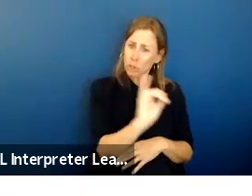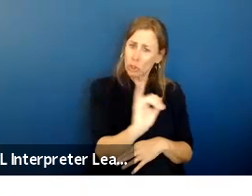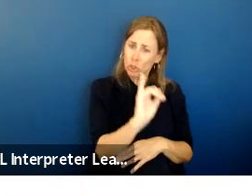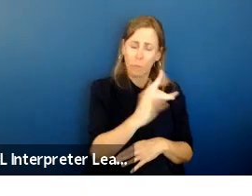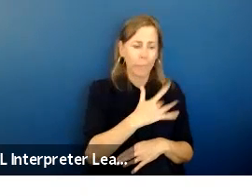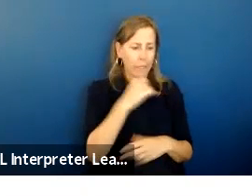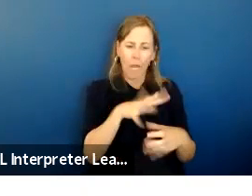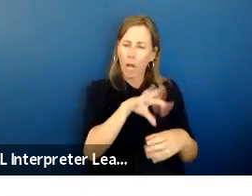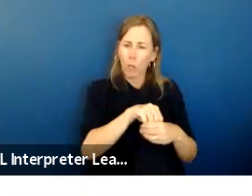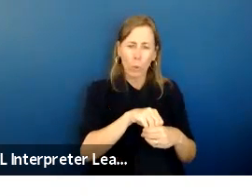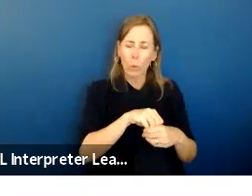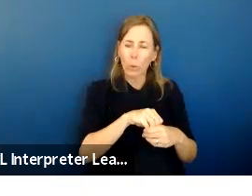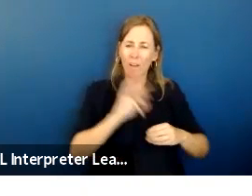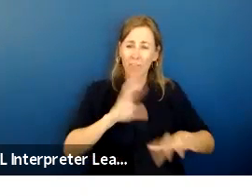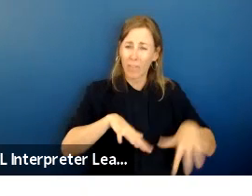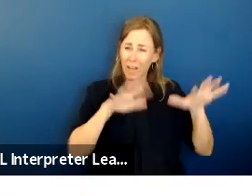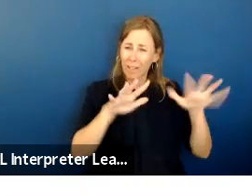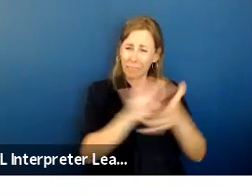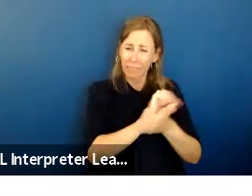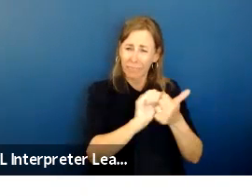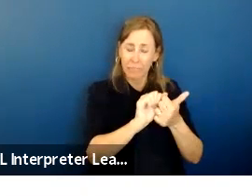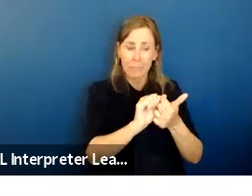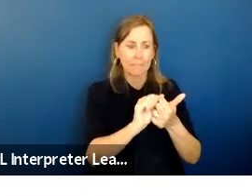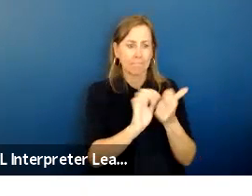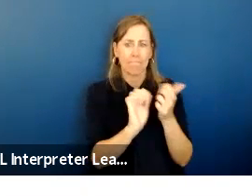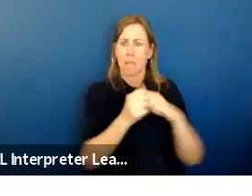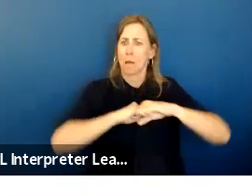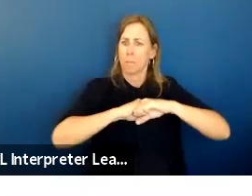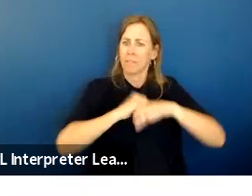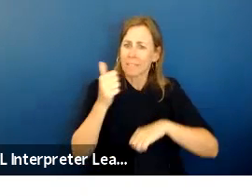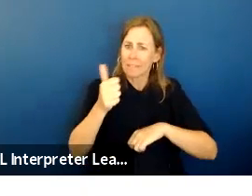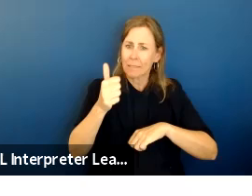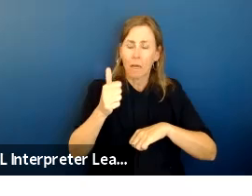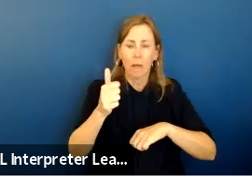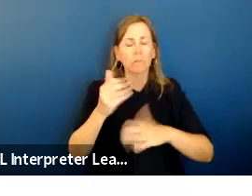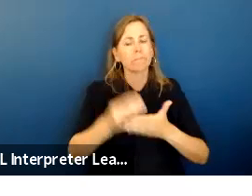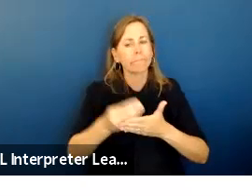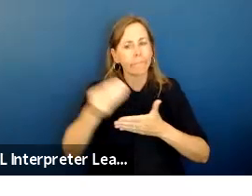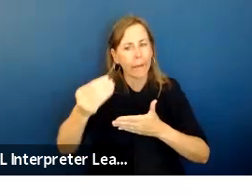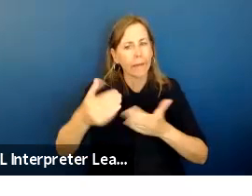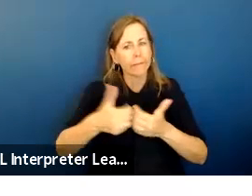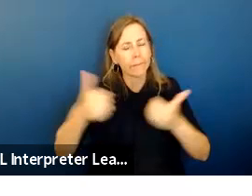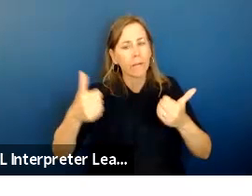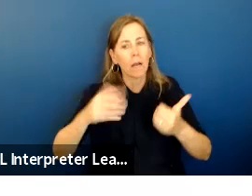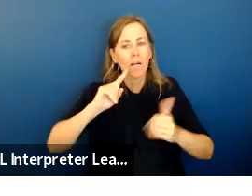best way for people to protect themselves financially from post-wildfire flooding is to purchase flood insurance.